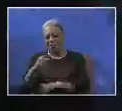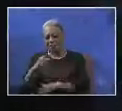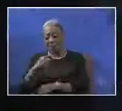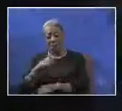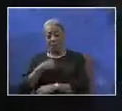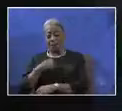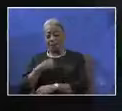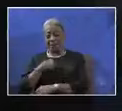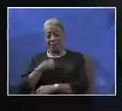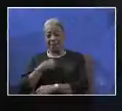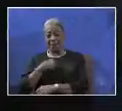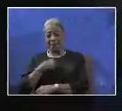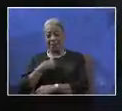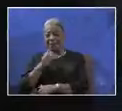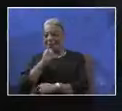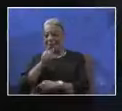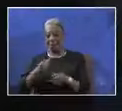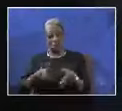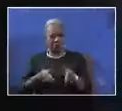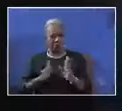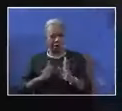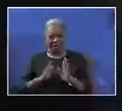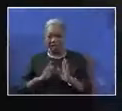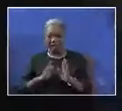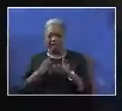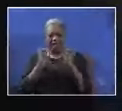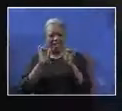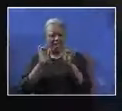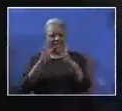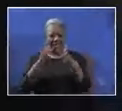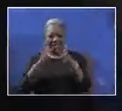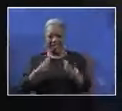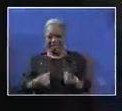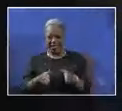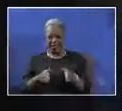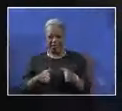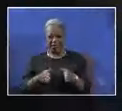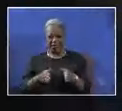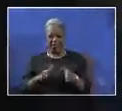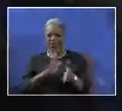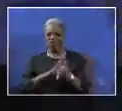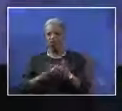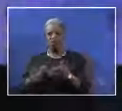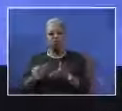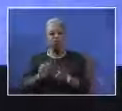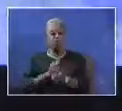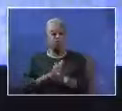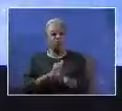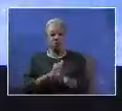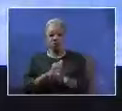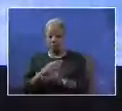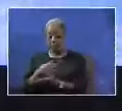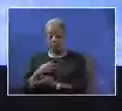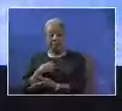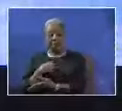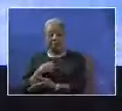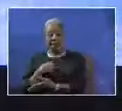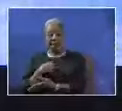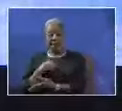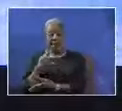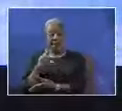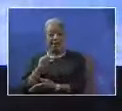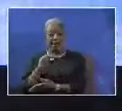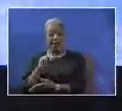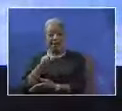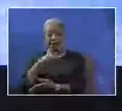merciful. But whatever you do, don't put me in the hands of them haters. Don't put me in the hands of folk, because